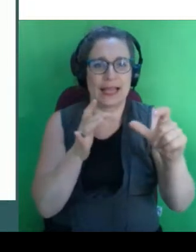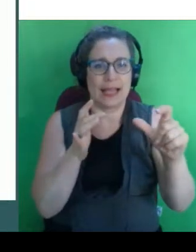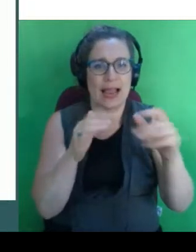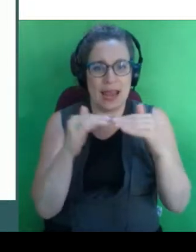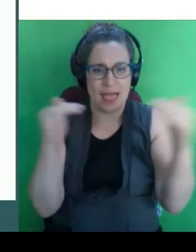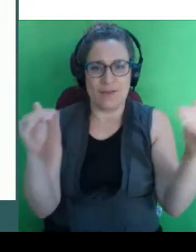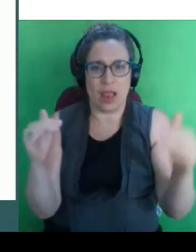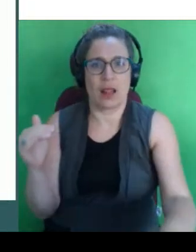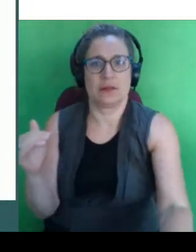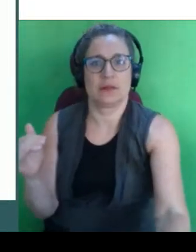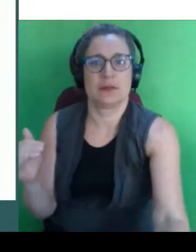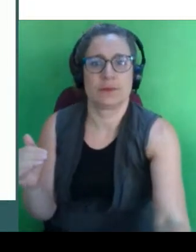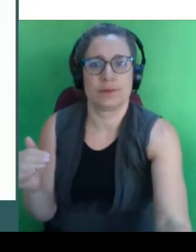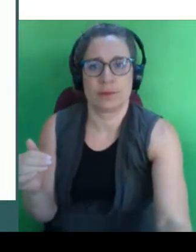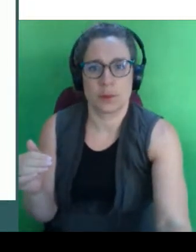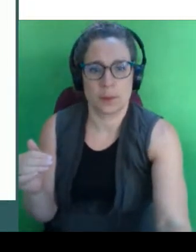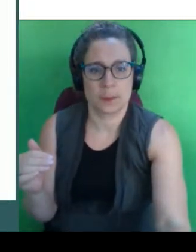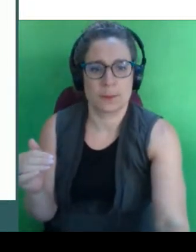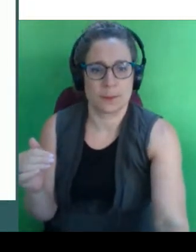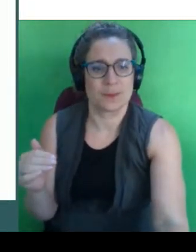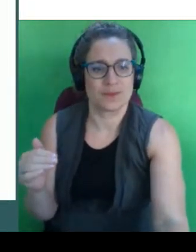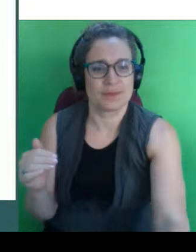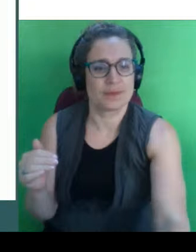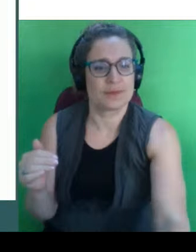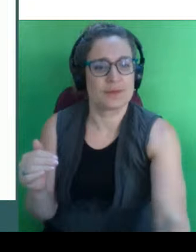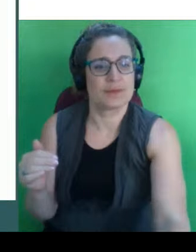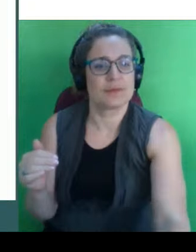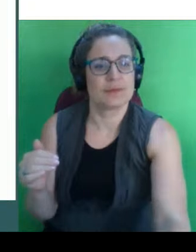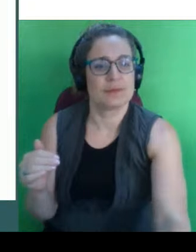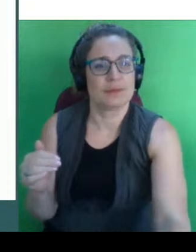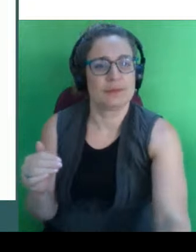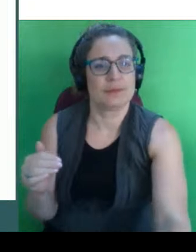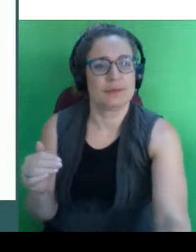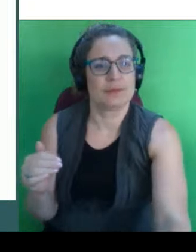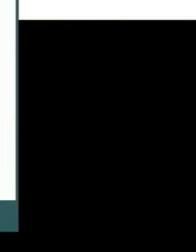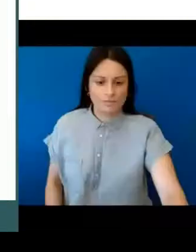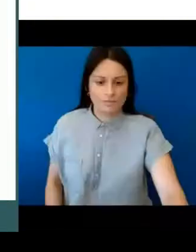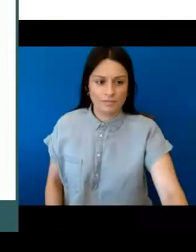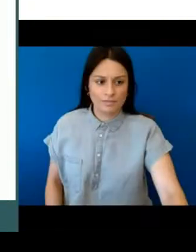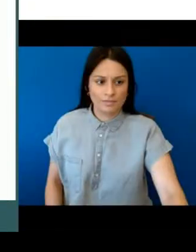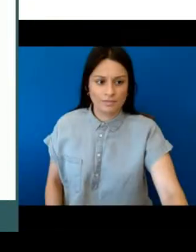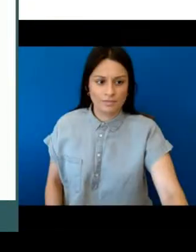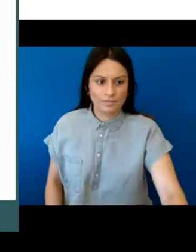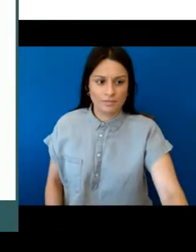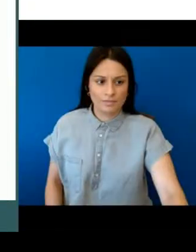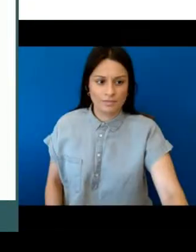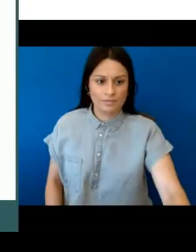these again can show that something is going on, but